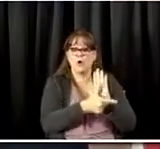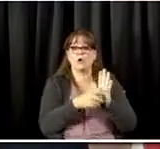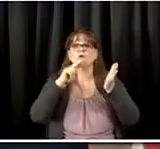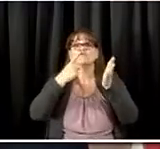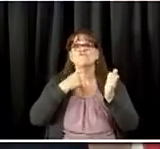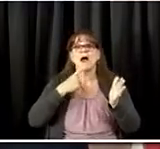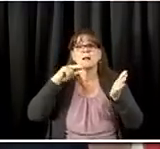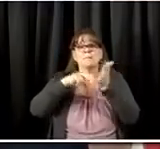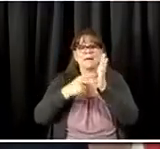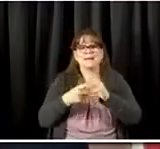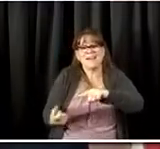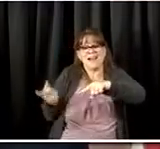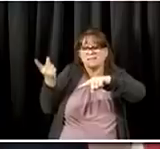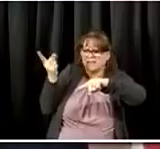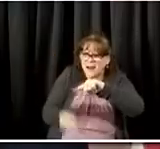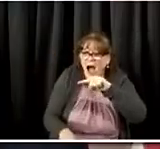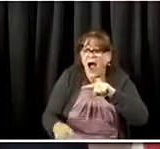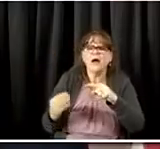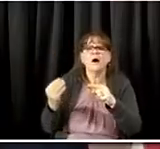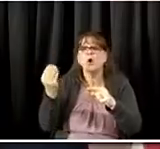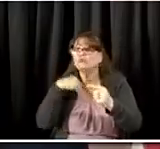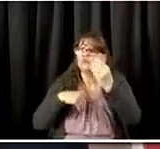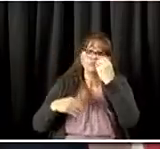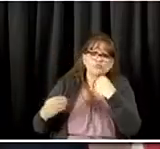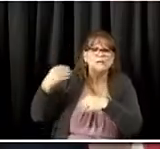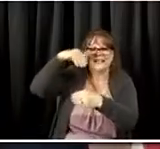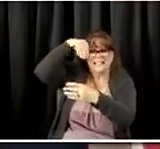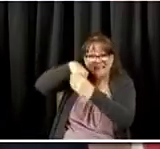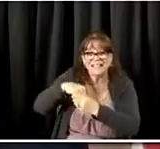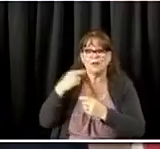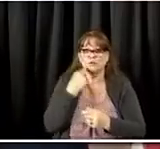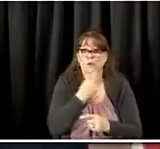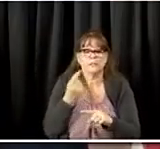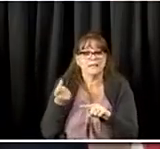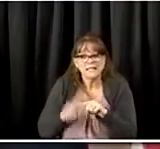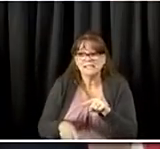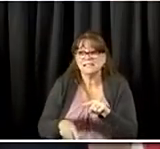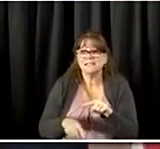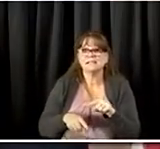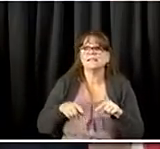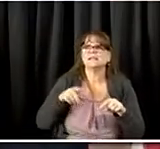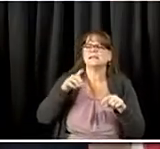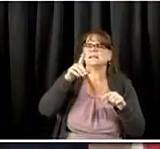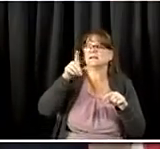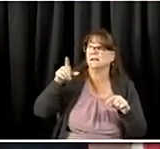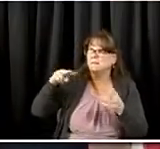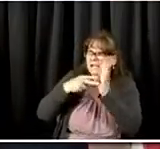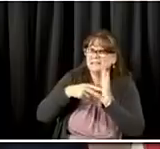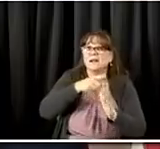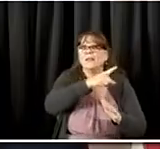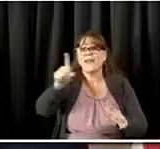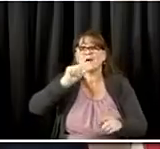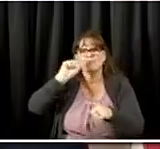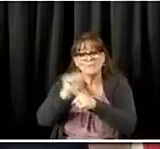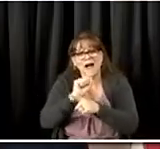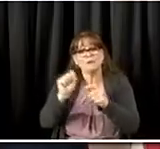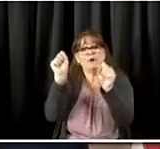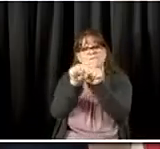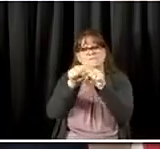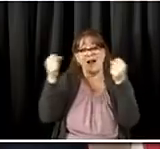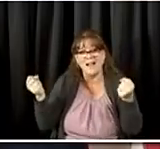temporary health order. So, of course, any type of business that violates a health order, whether it's hepatitis, salmonella, or COVID,